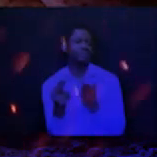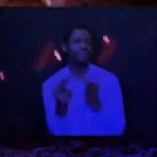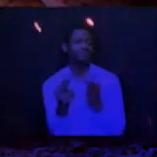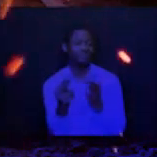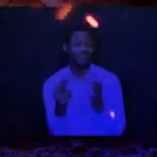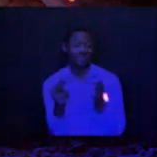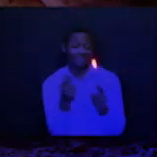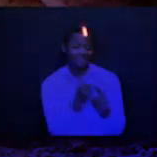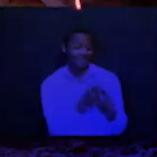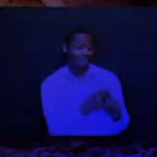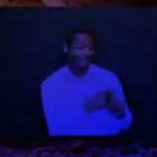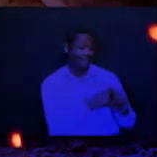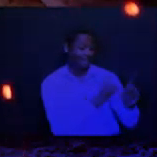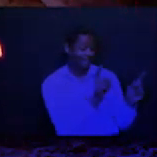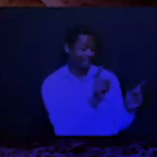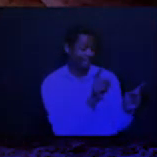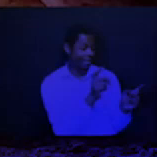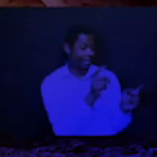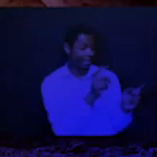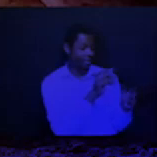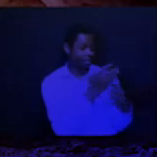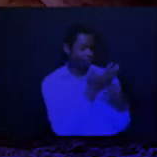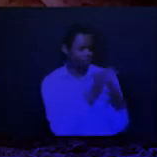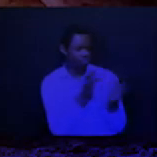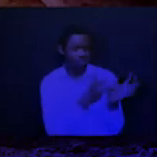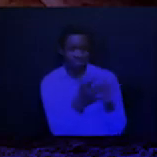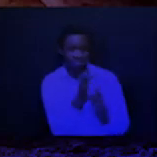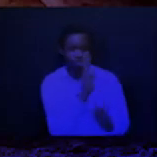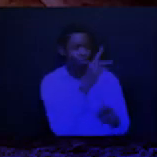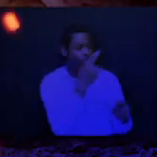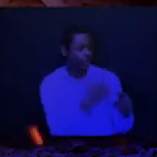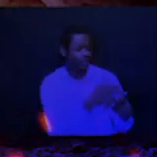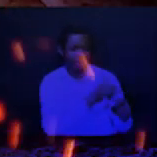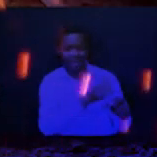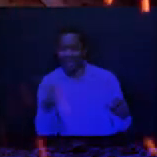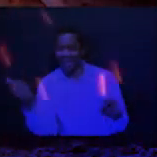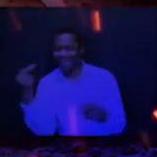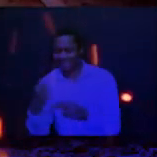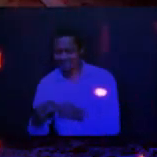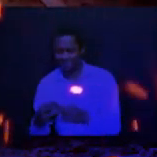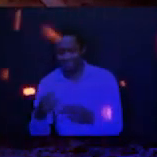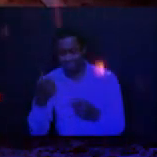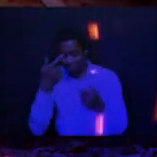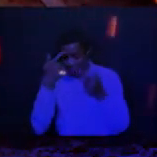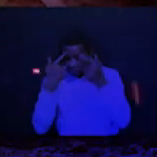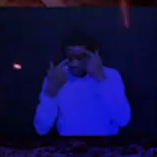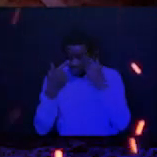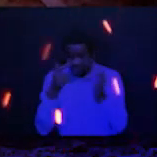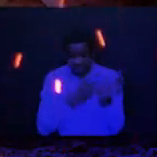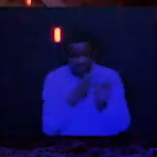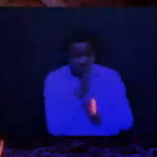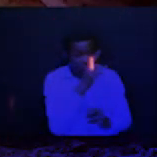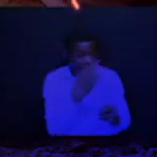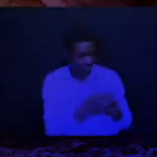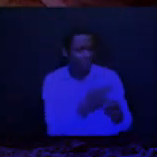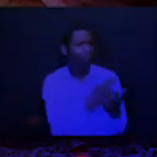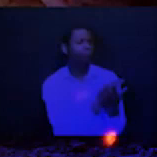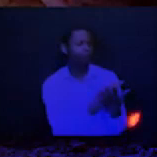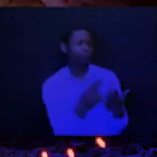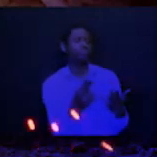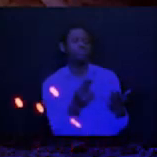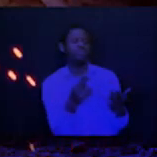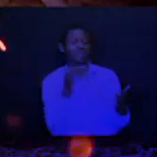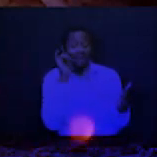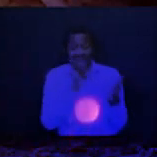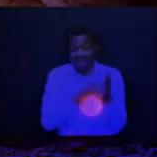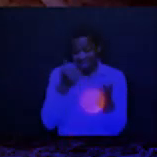his name and all other names. This is why he can boldly